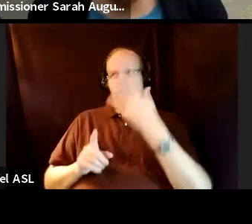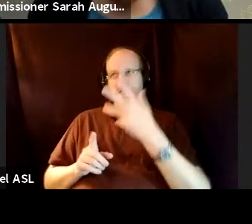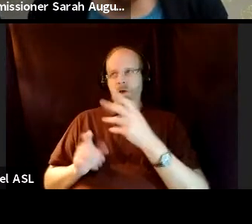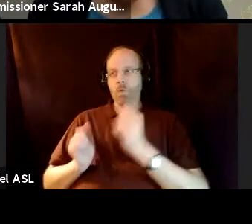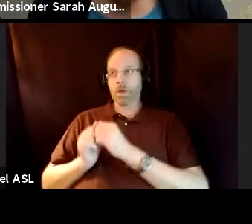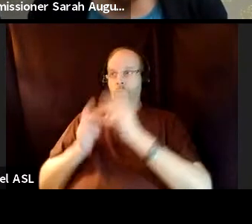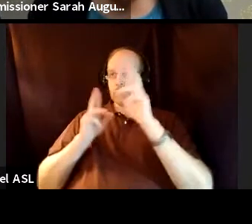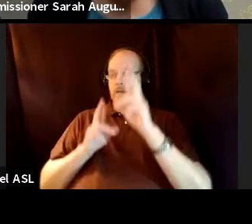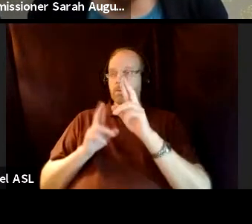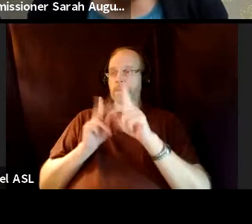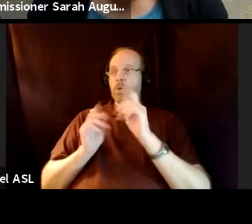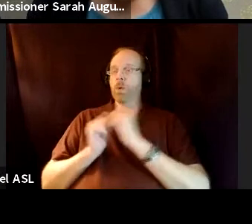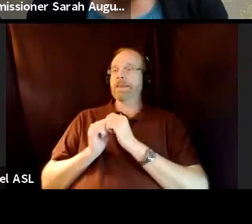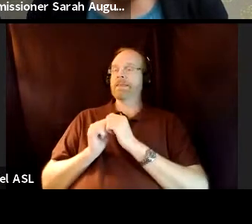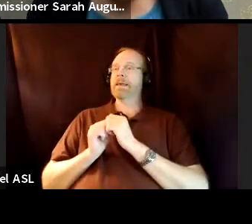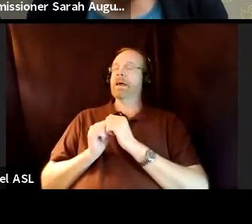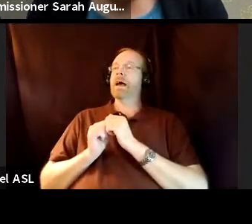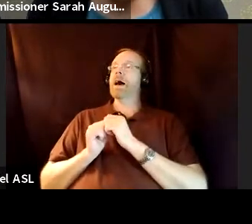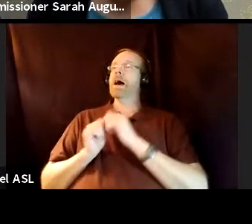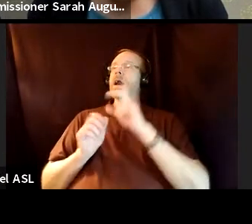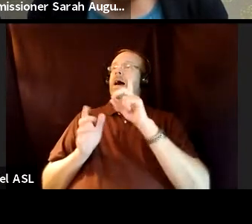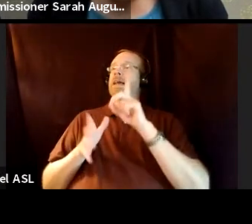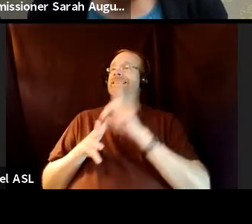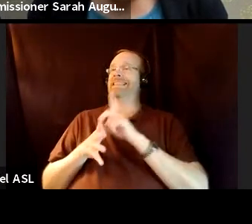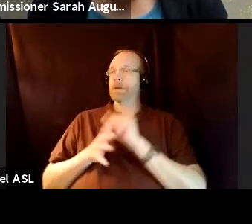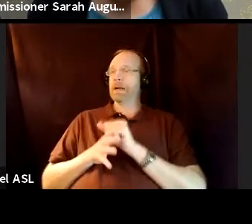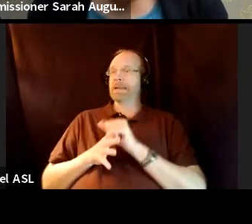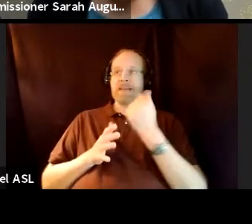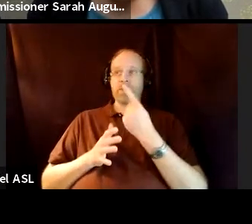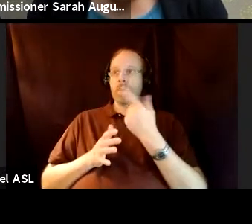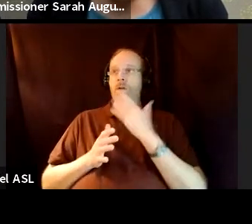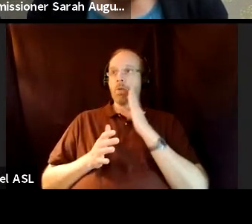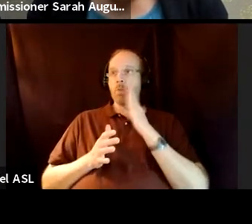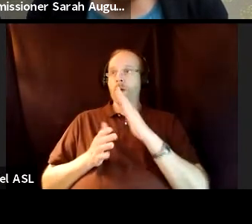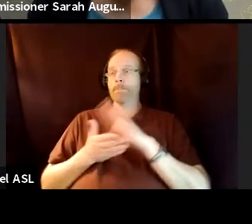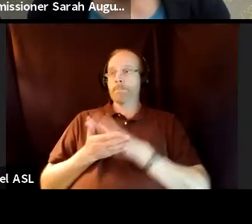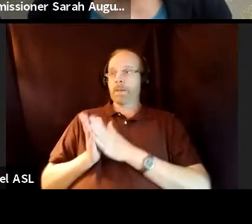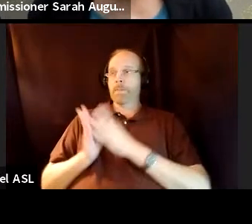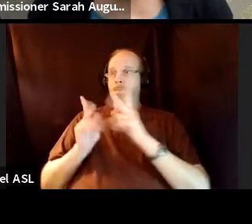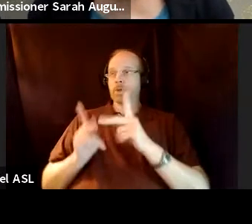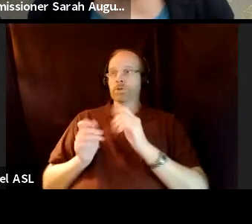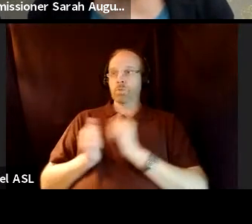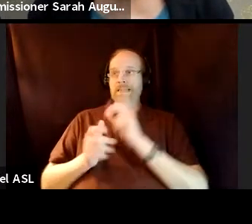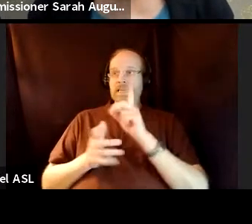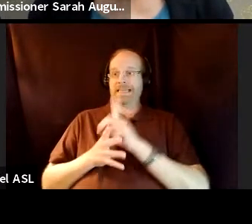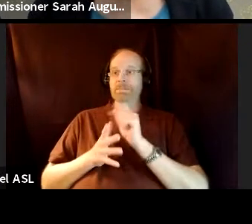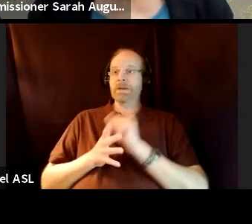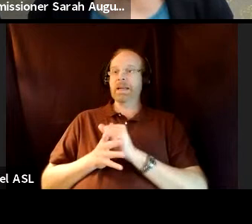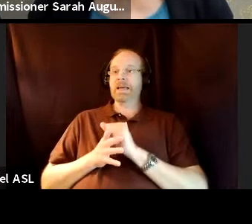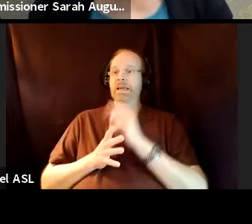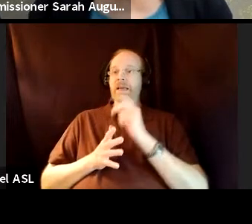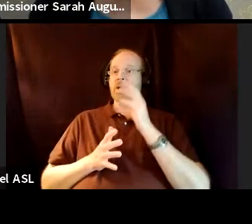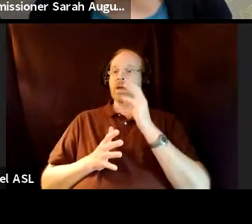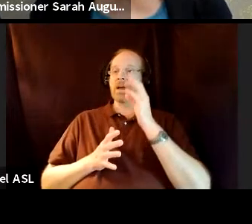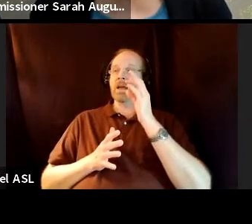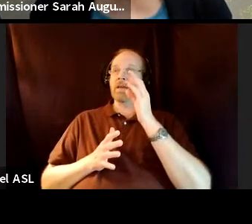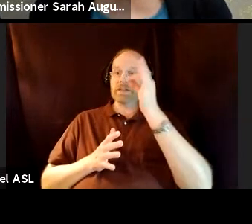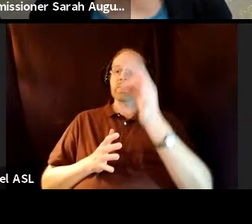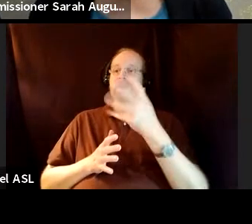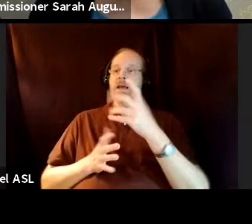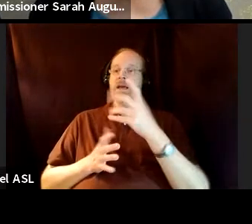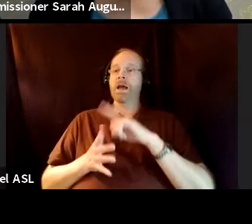to people with disabilities, the fact is every one of us will become a person with disability eventually, but that people